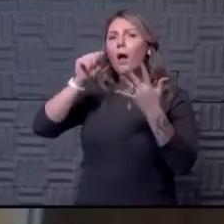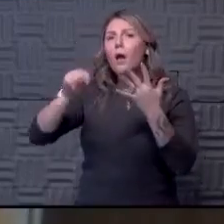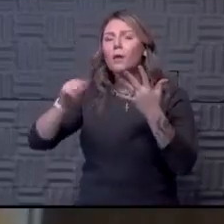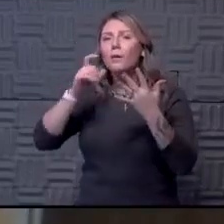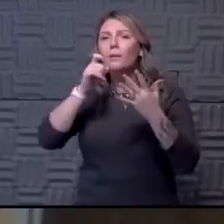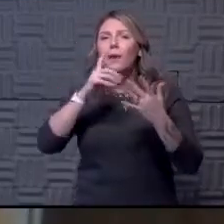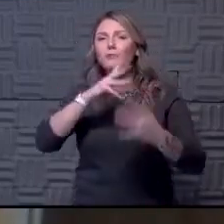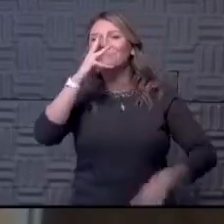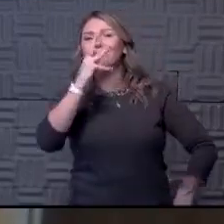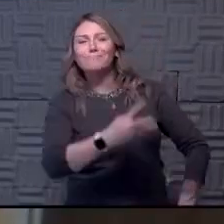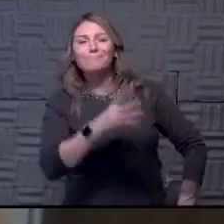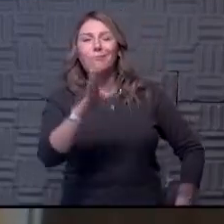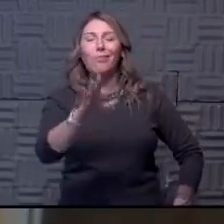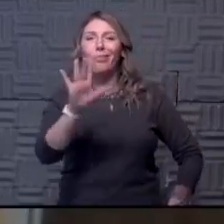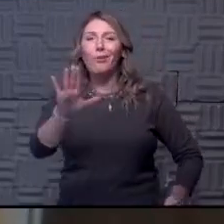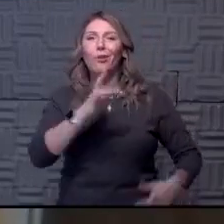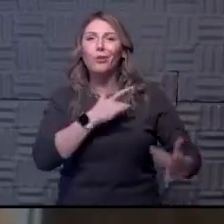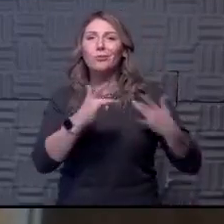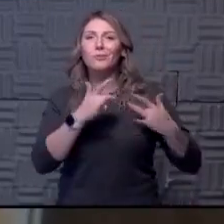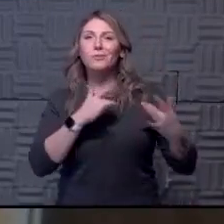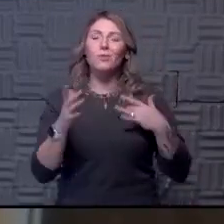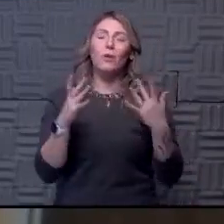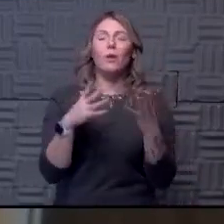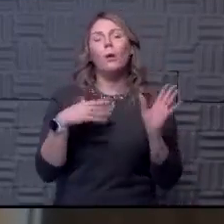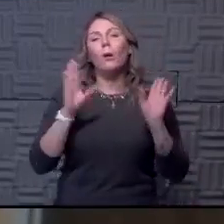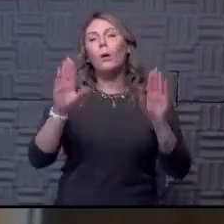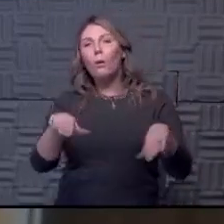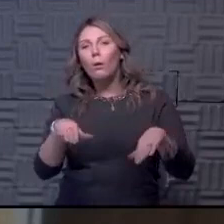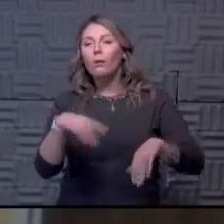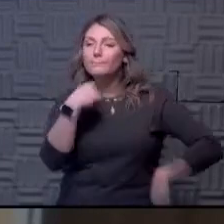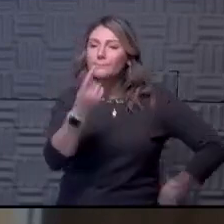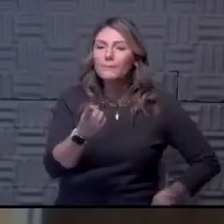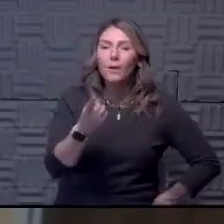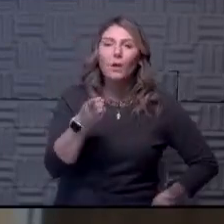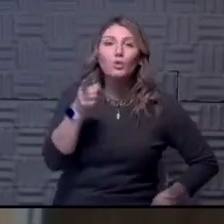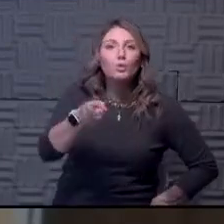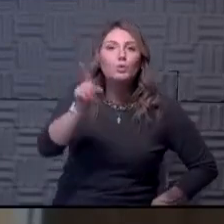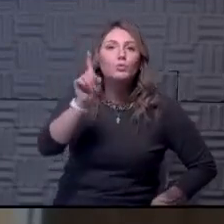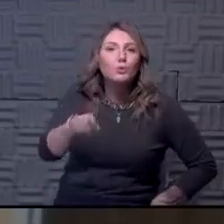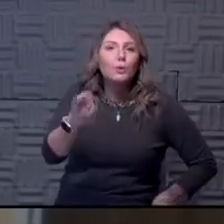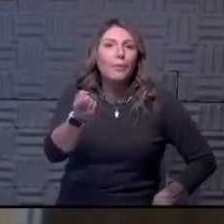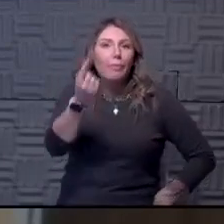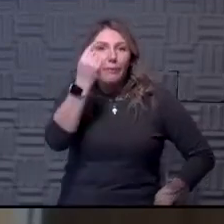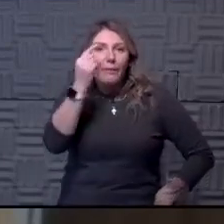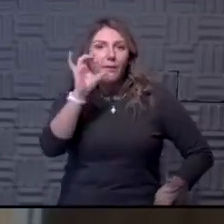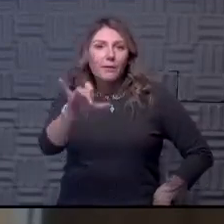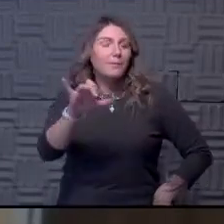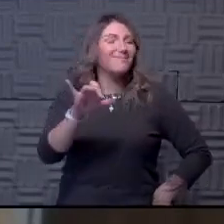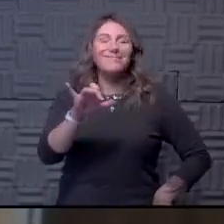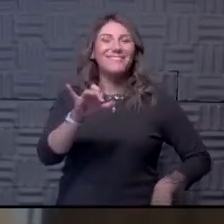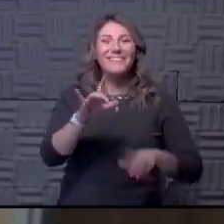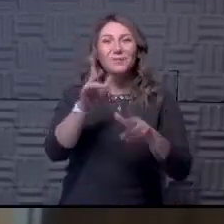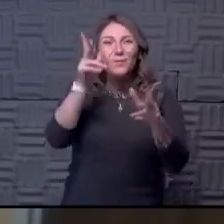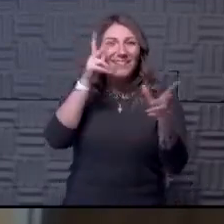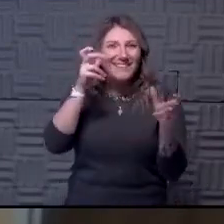their concern quickly and tell them, what they should think. So it's about listening, I think. But I also sense beyond